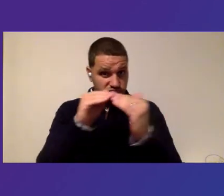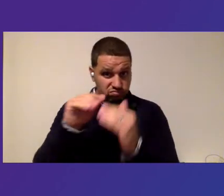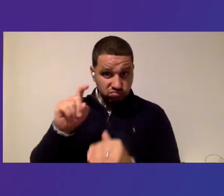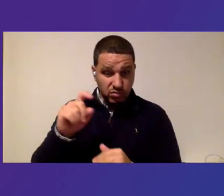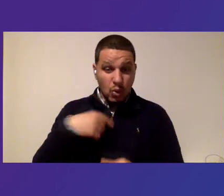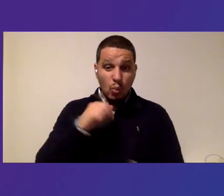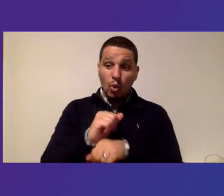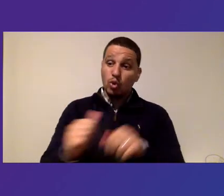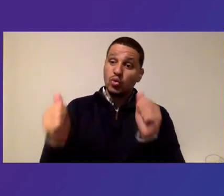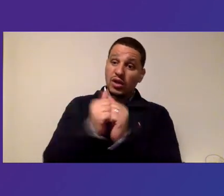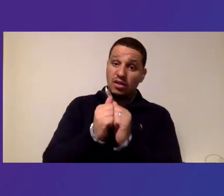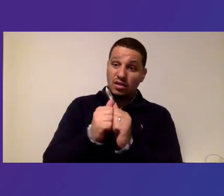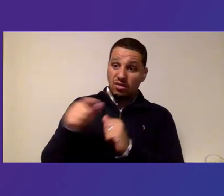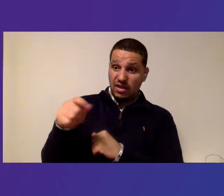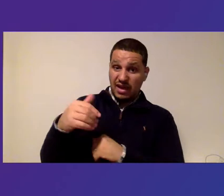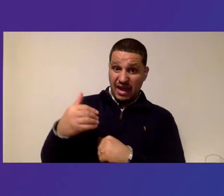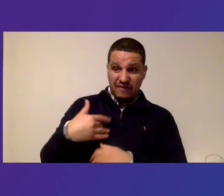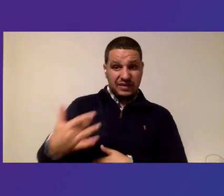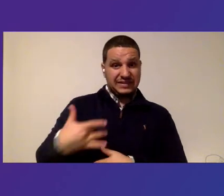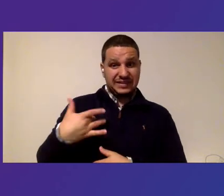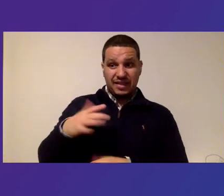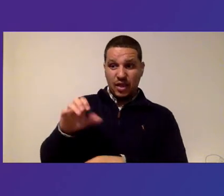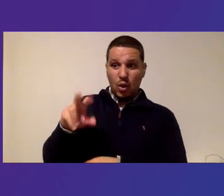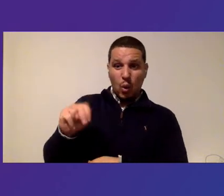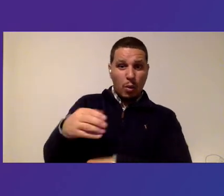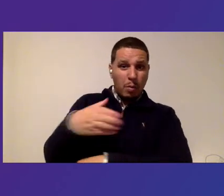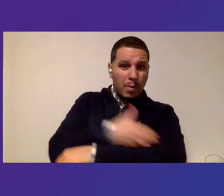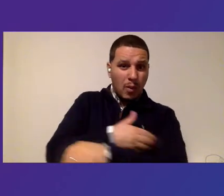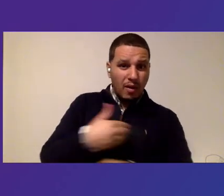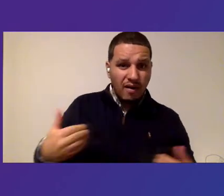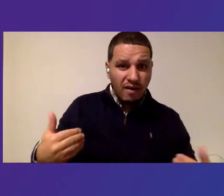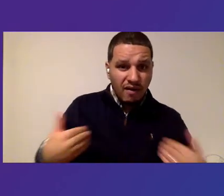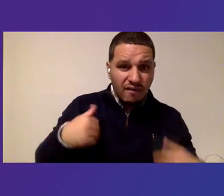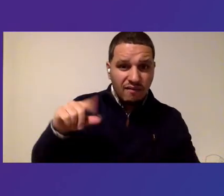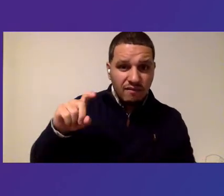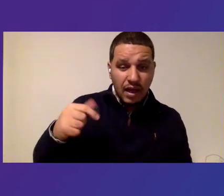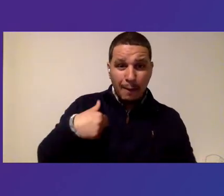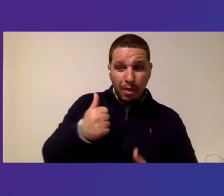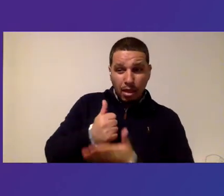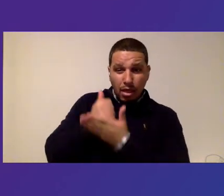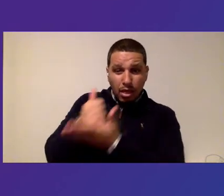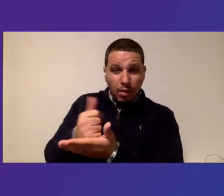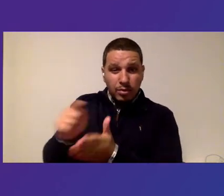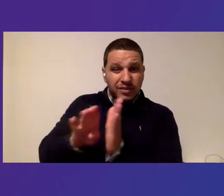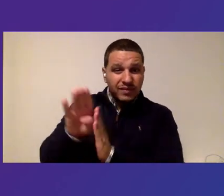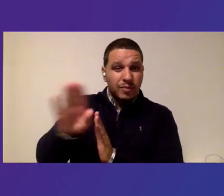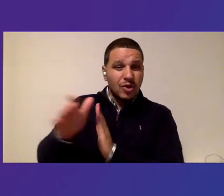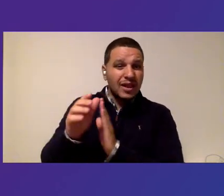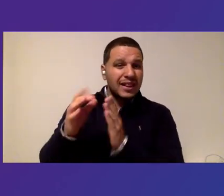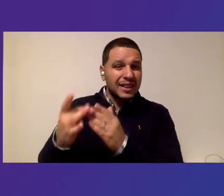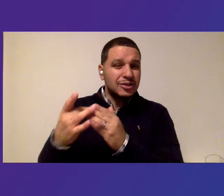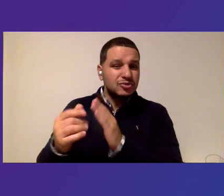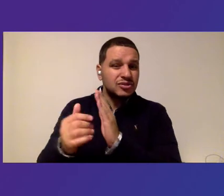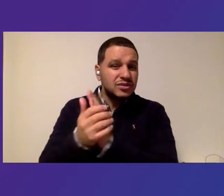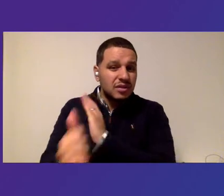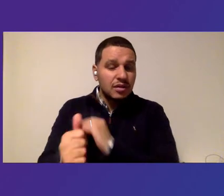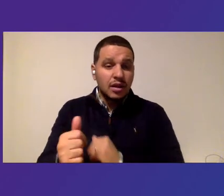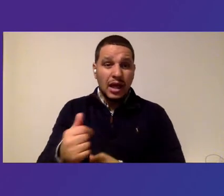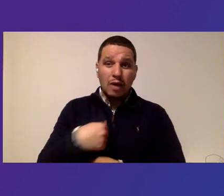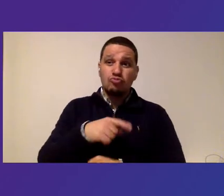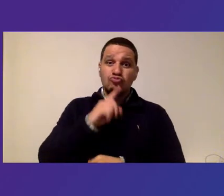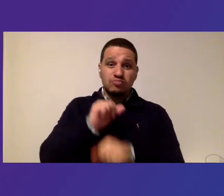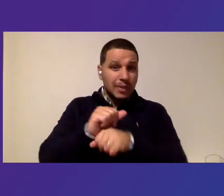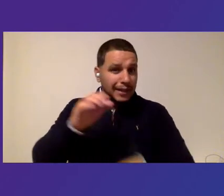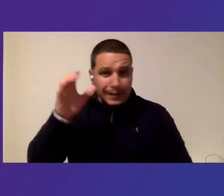they have a sense of their own power? Am I helping them develop their leadership skills? Am I really